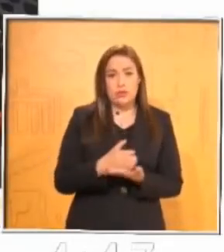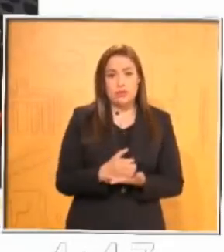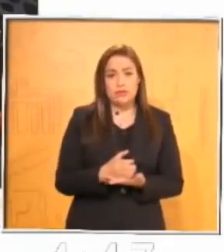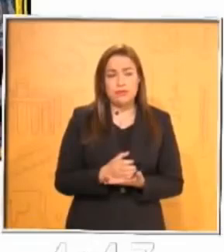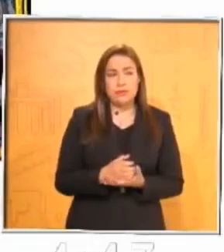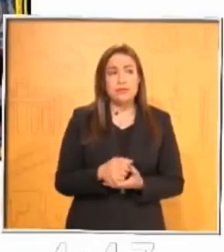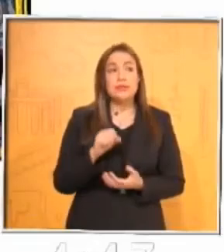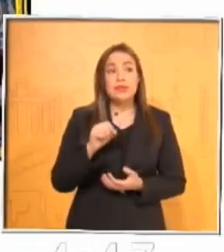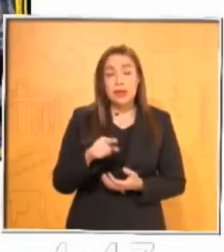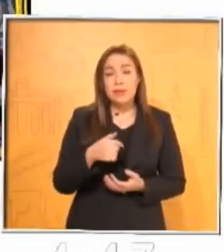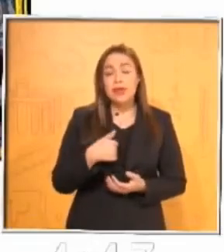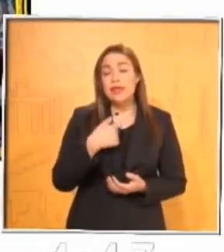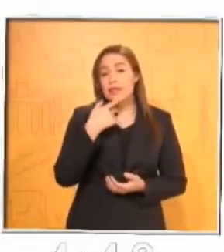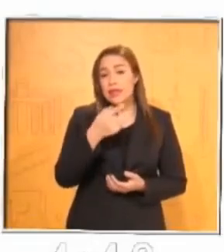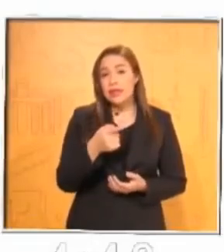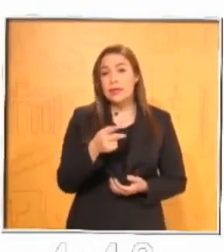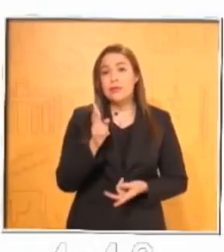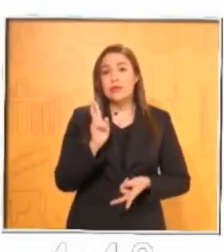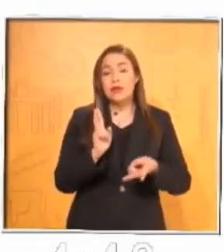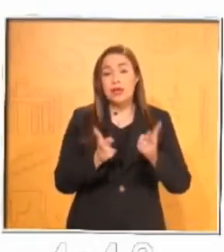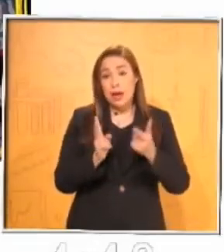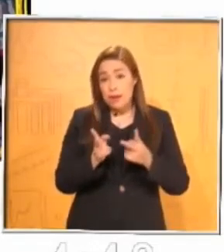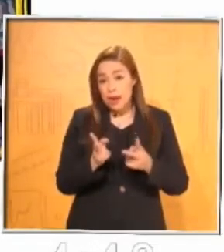Also, we talked about